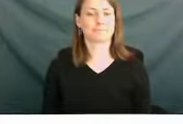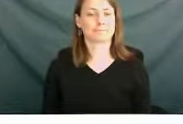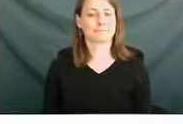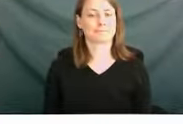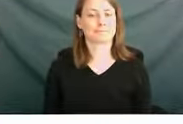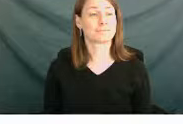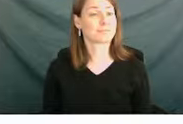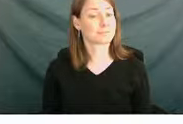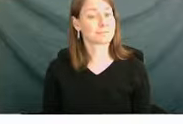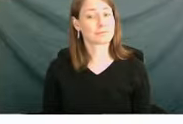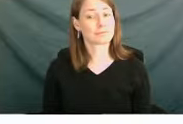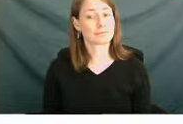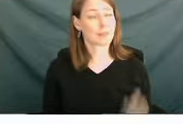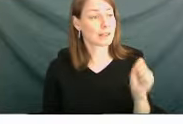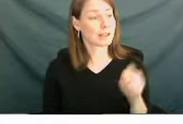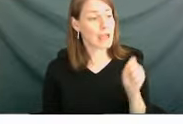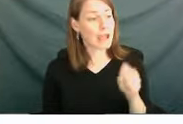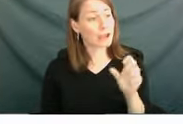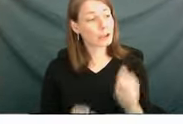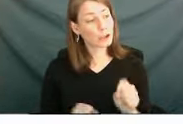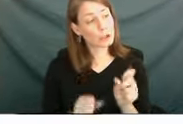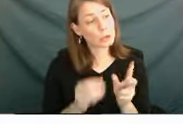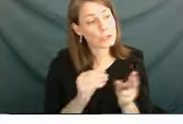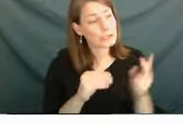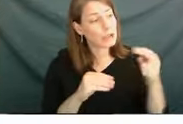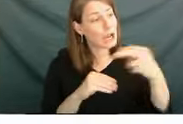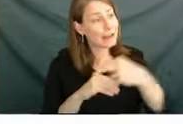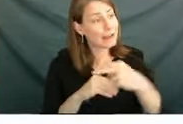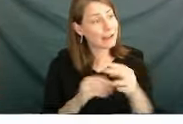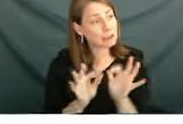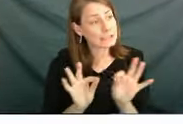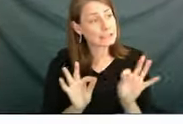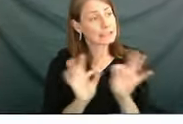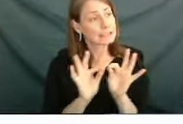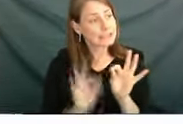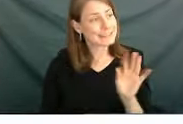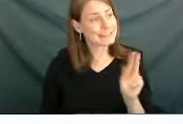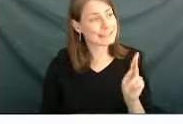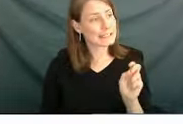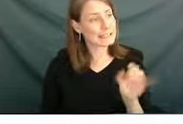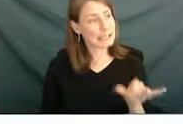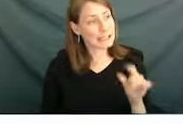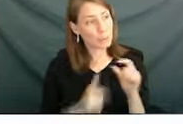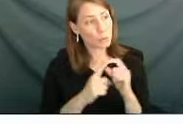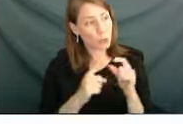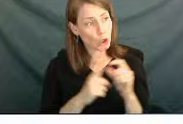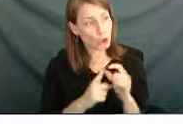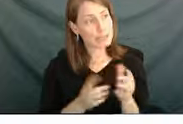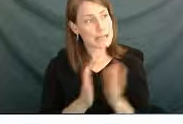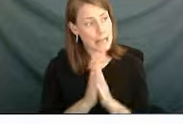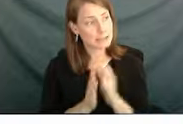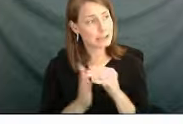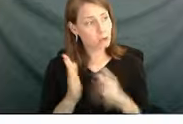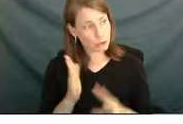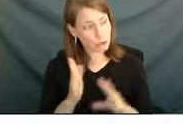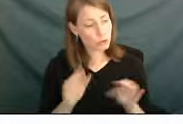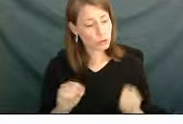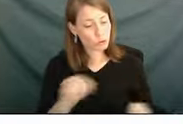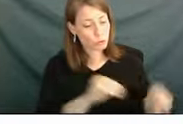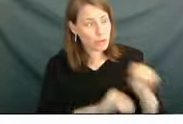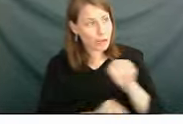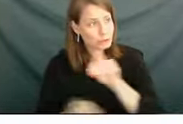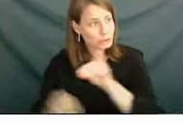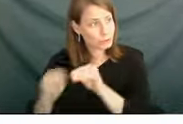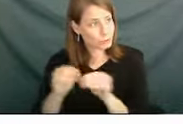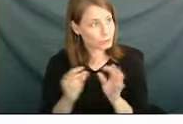and then arranging them into a story. Yeah, if it leads to me at least feeling I've got the time to generate better and more